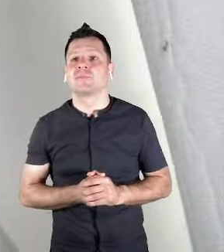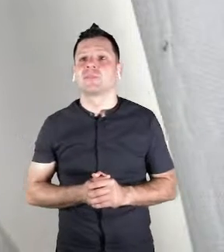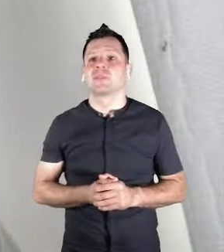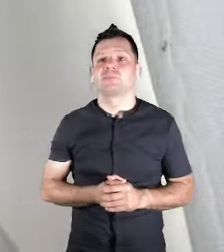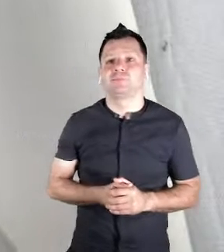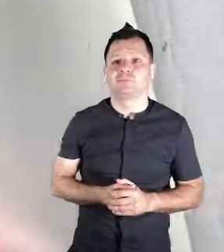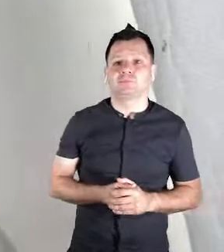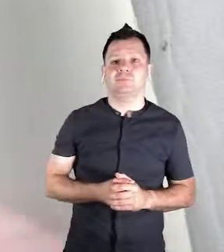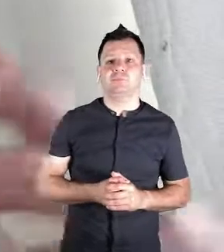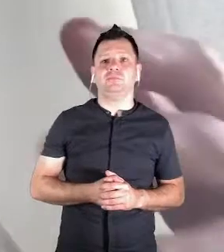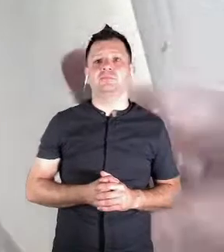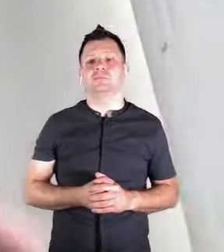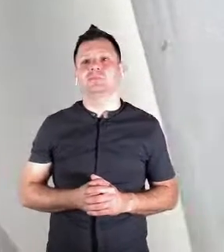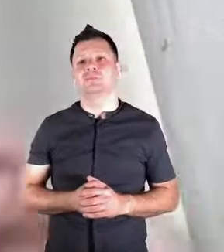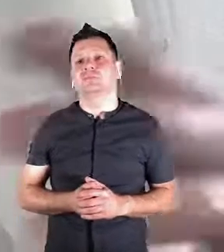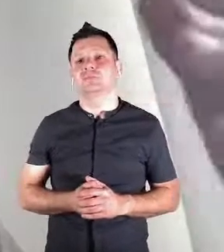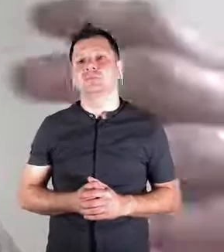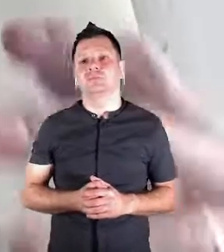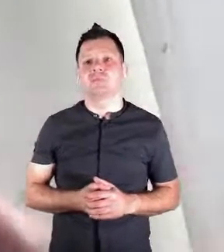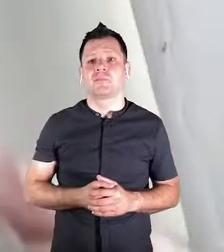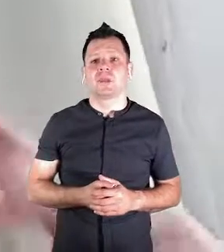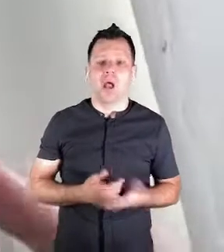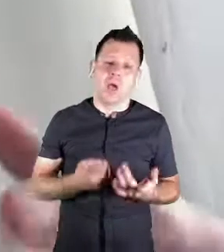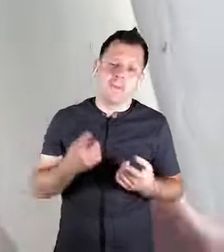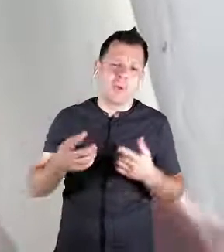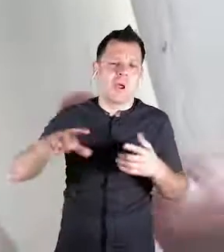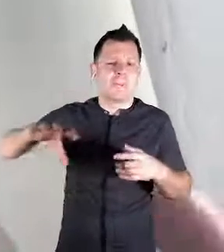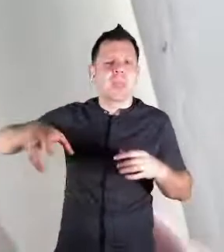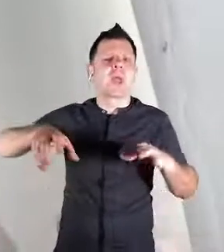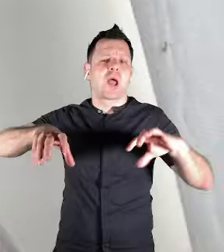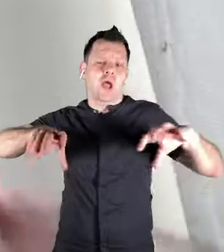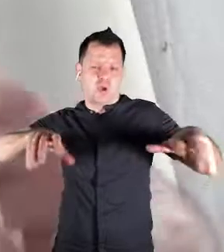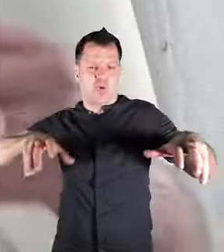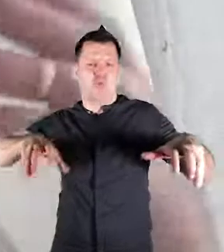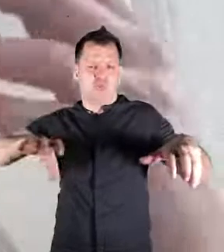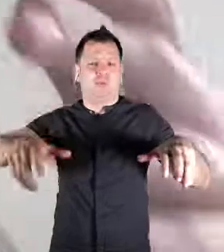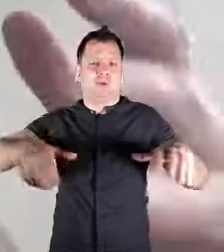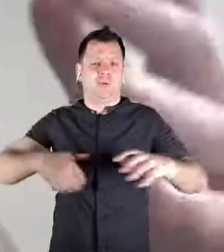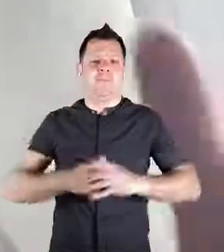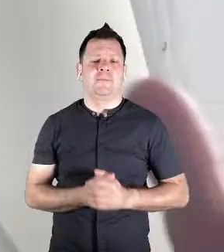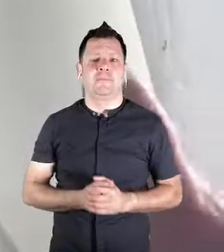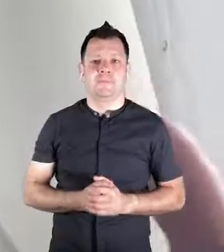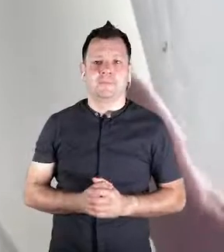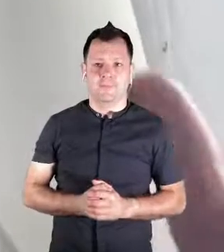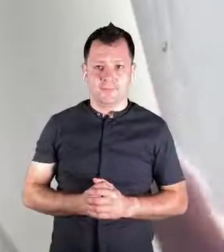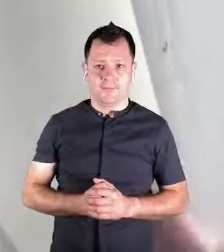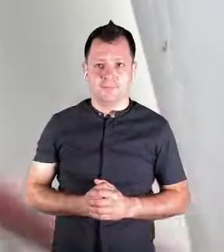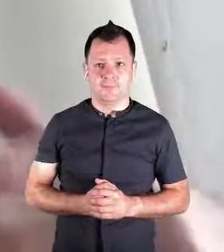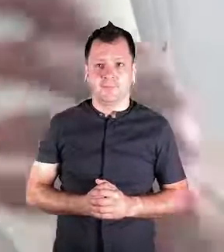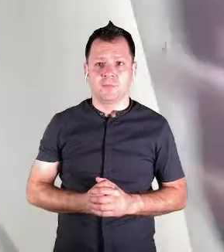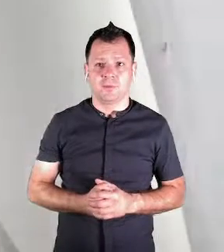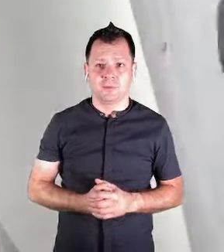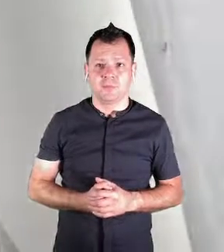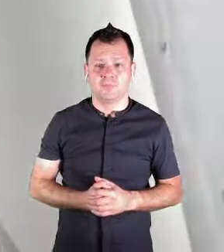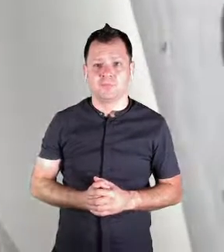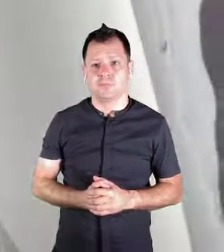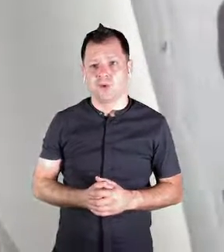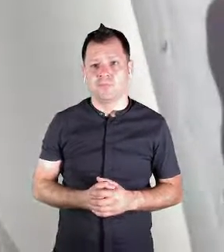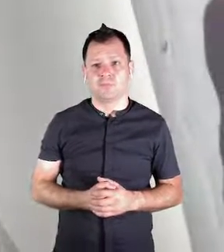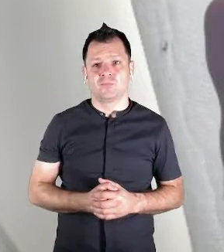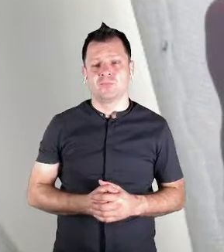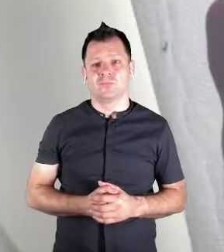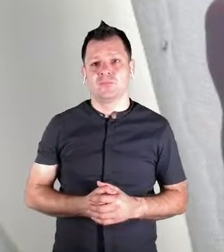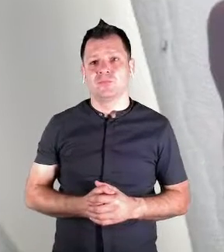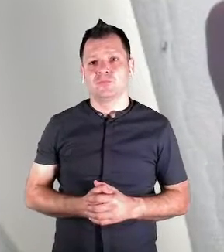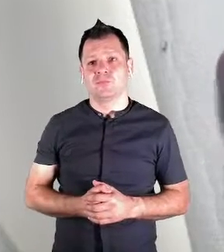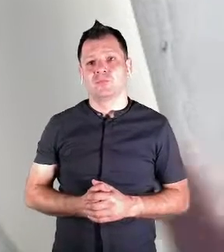that are centered very much on Facebook, who are this group are trying to